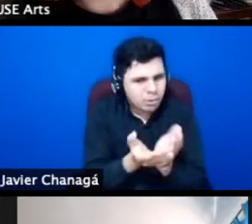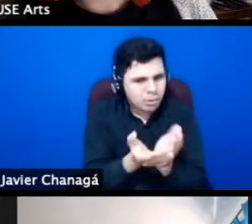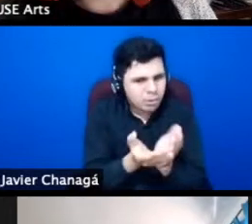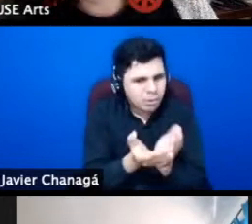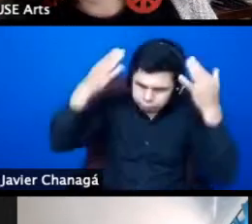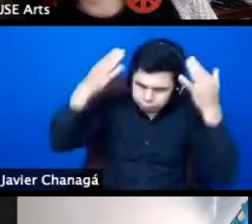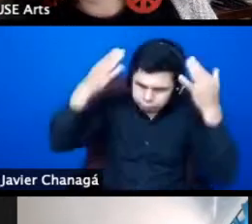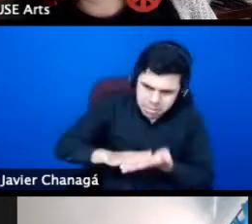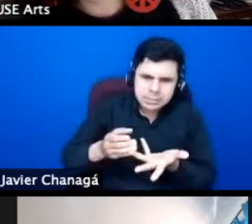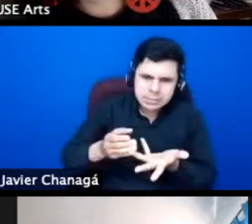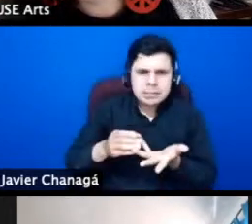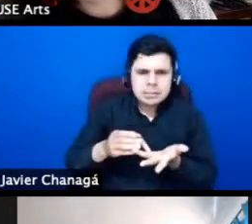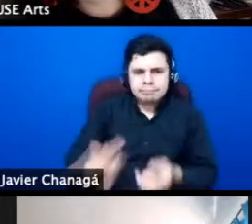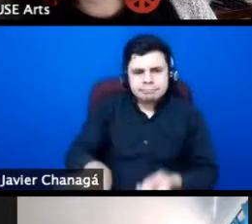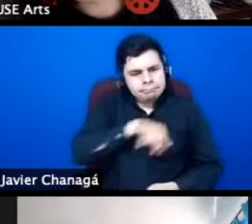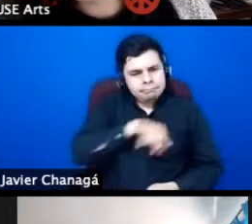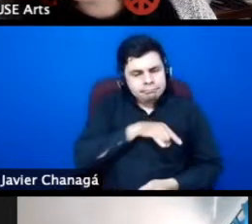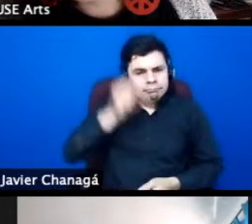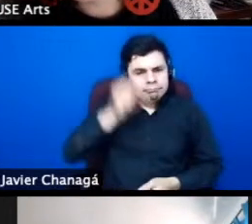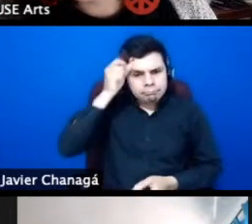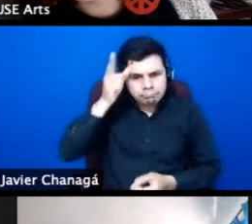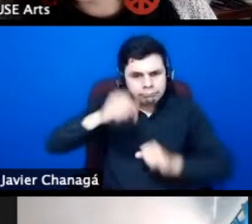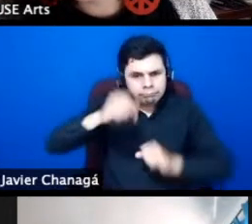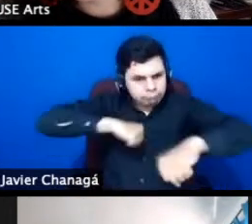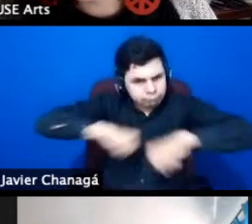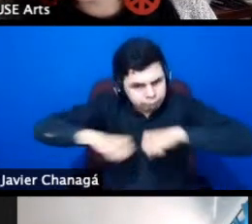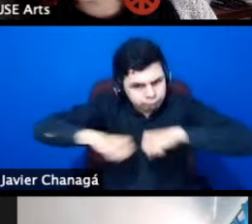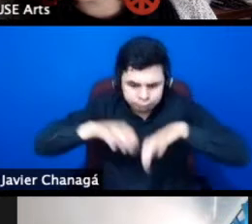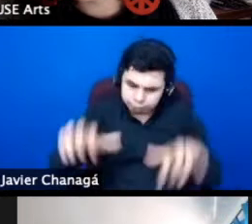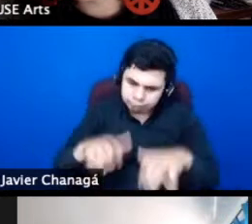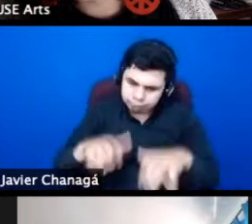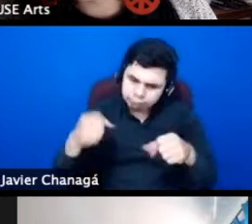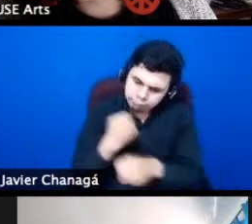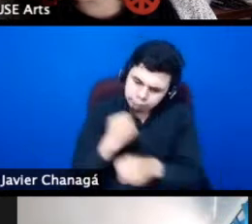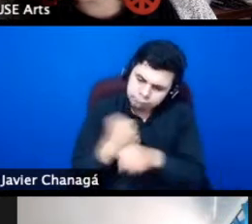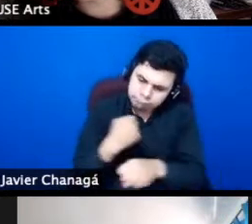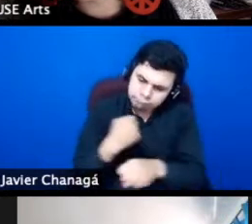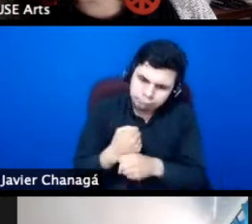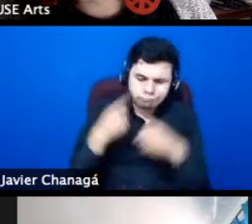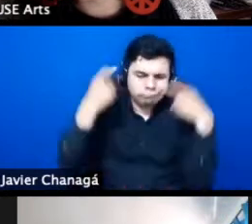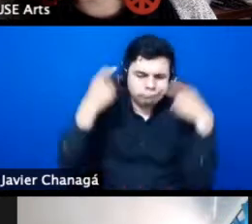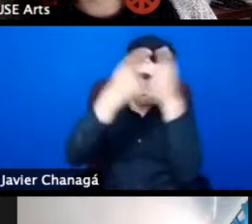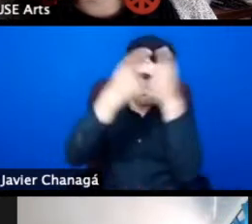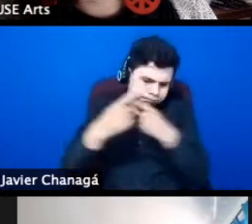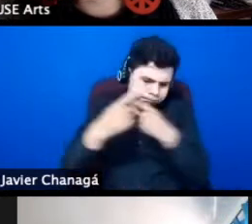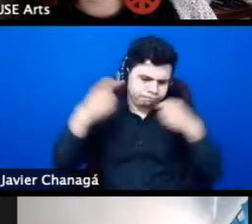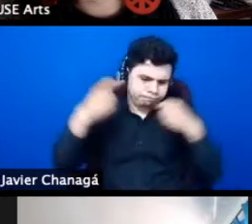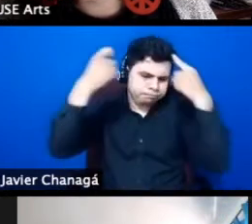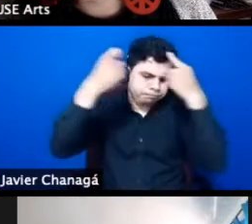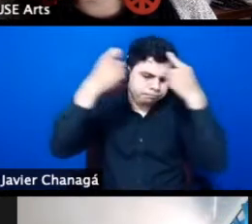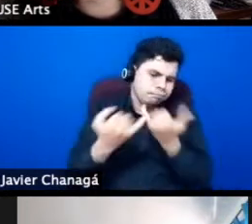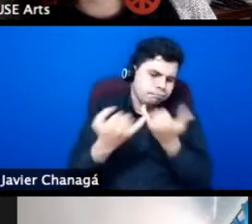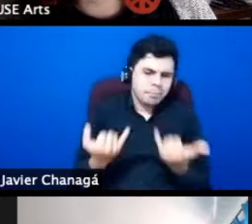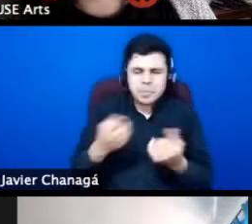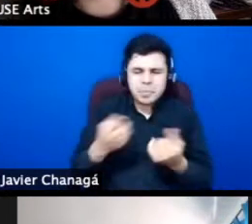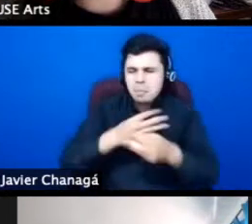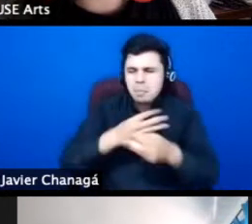Espero todas estas circunstancias nos lleven a reflexionar y ver la luz en este mundo de guerras y desigualdades.